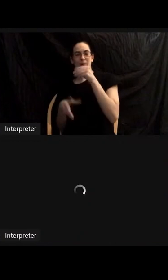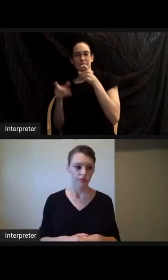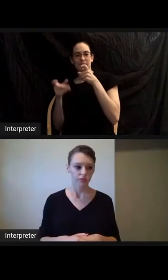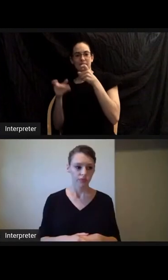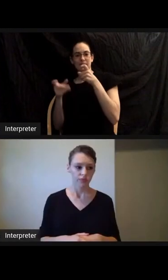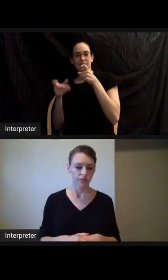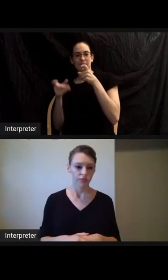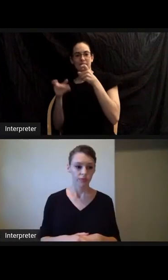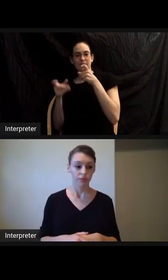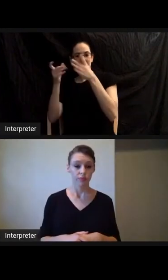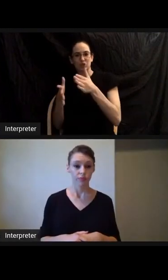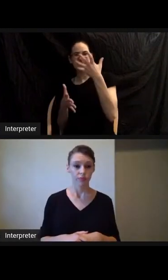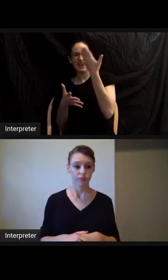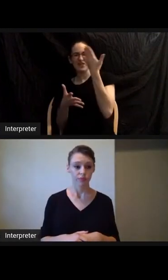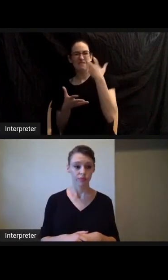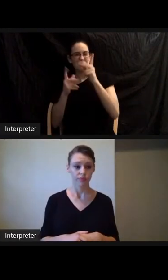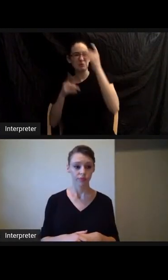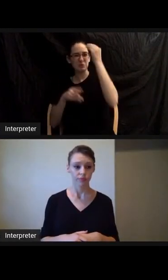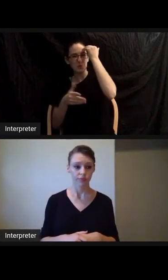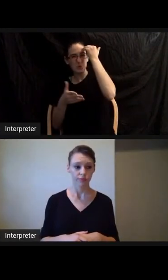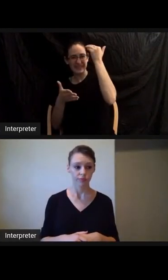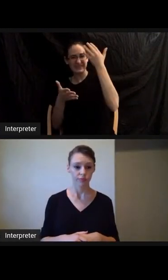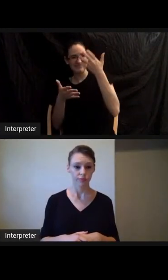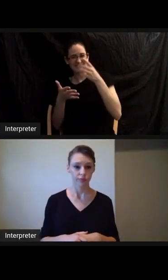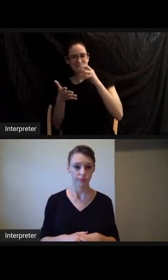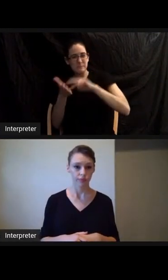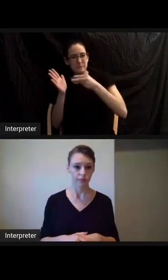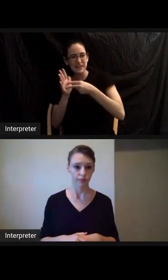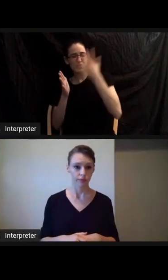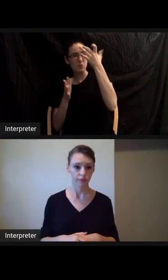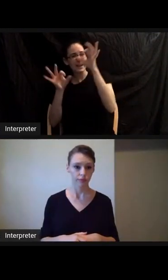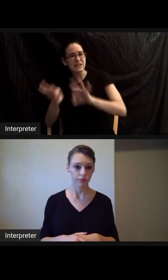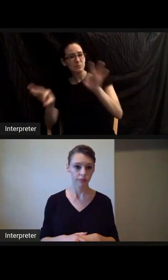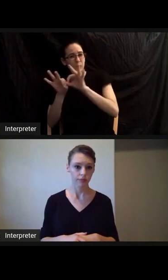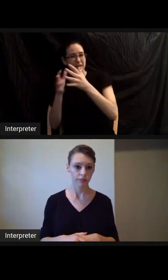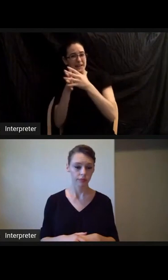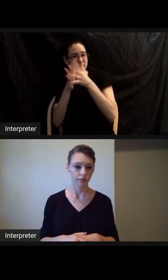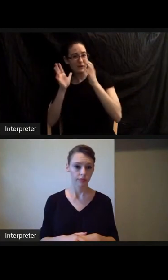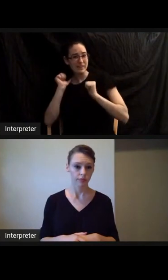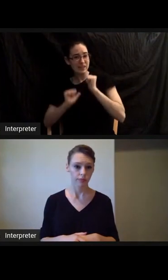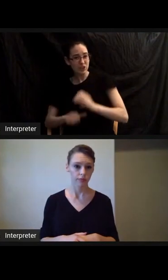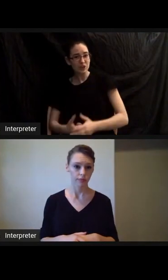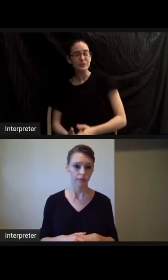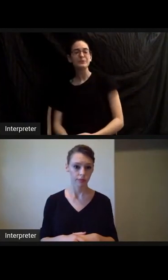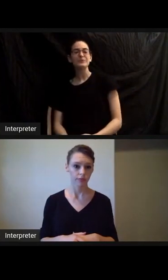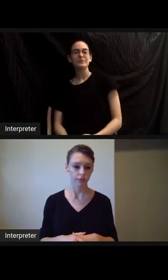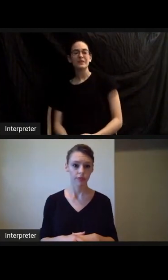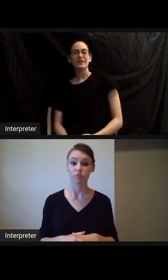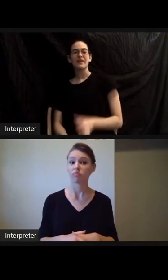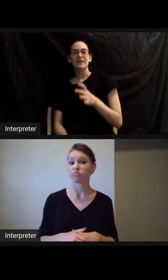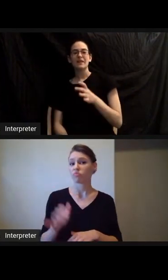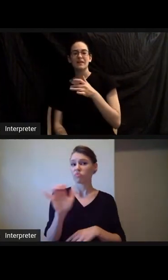know what that is or why that is important in American theater. And I feel like company